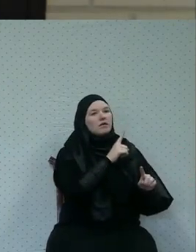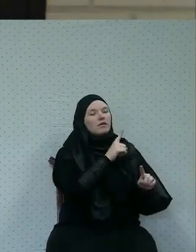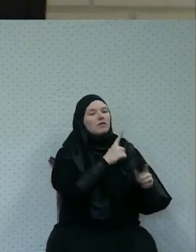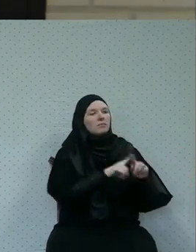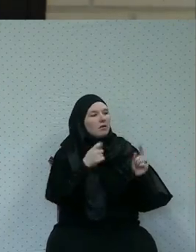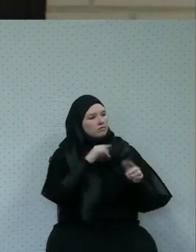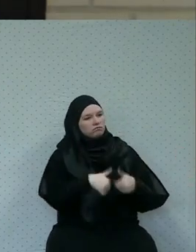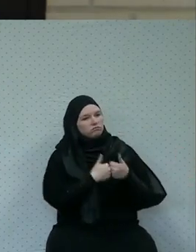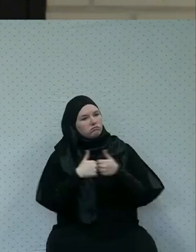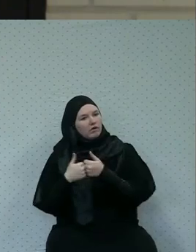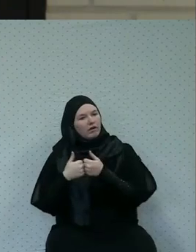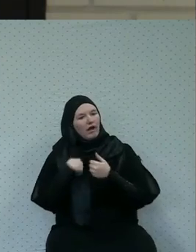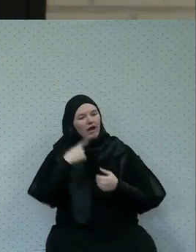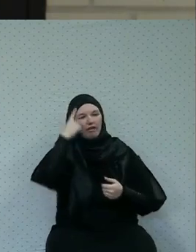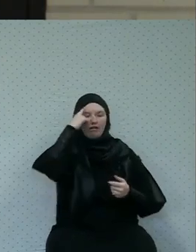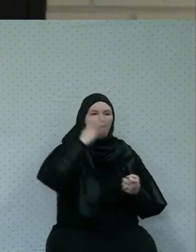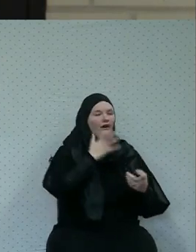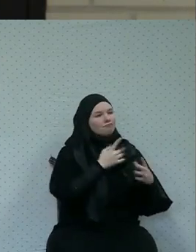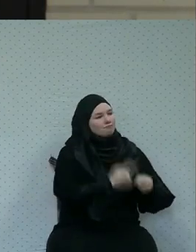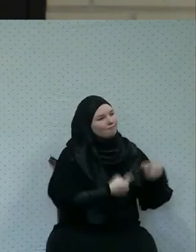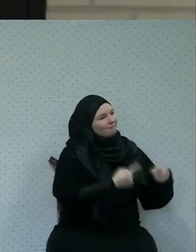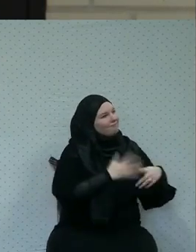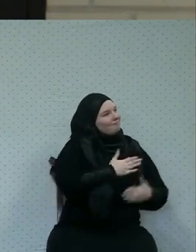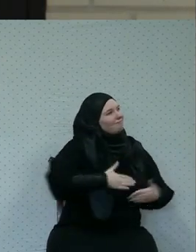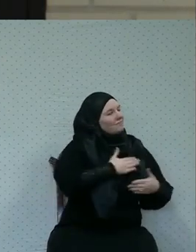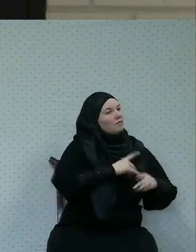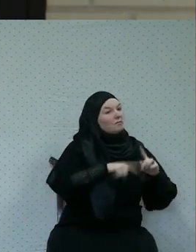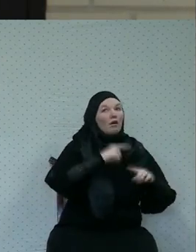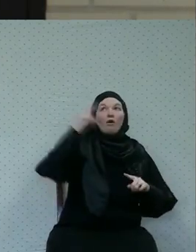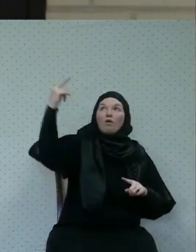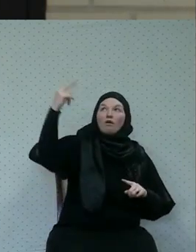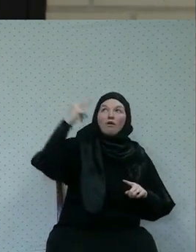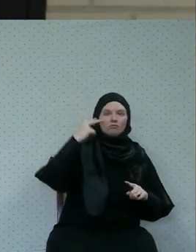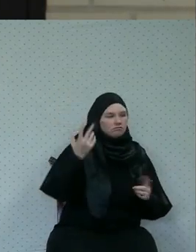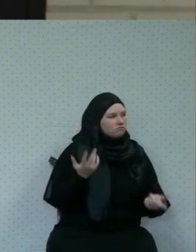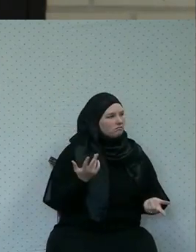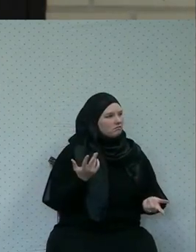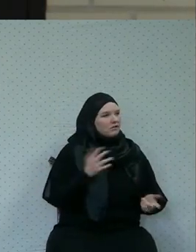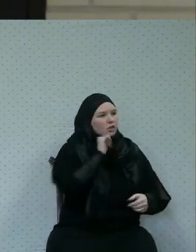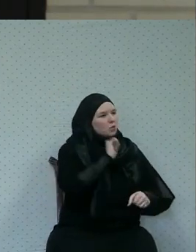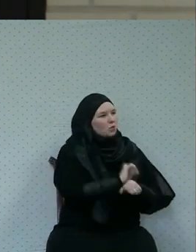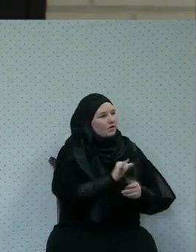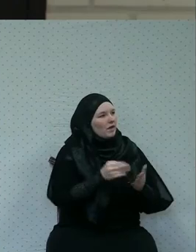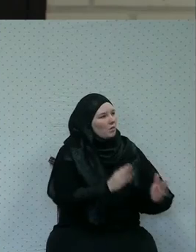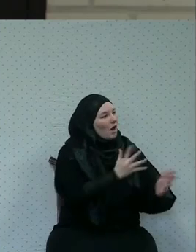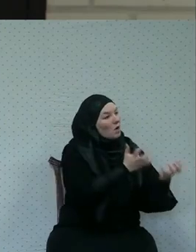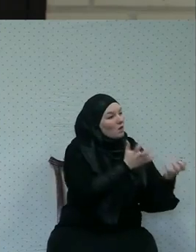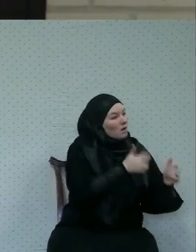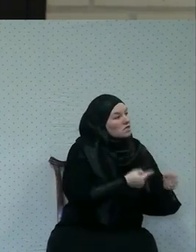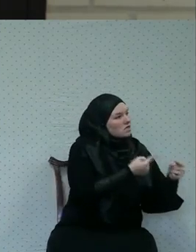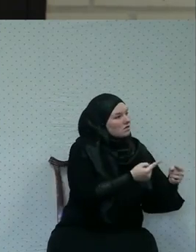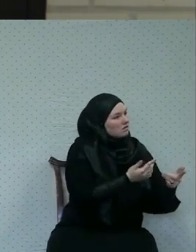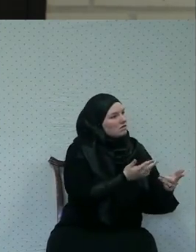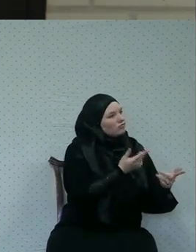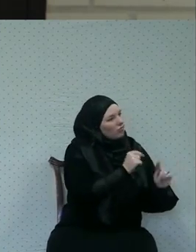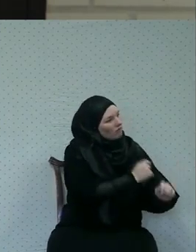difficulty, he thinks he's getting where he wants. But with Allah, it doesn't ever work this way. You